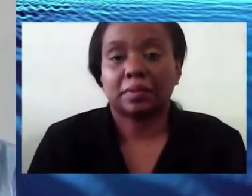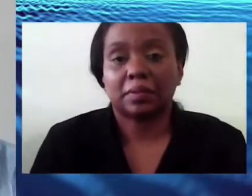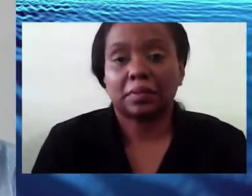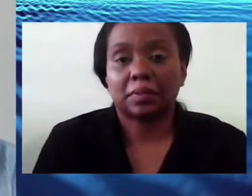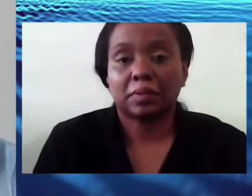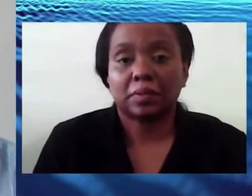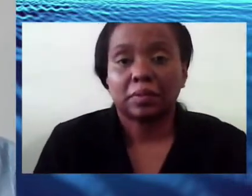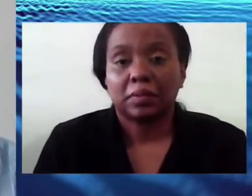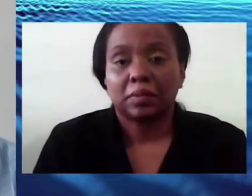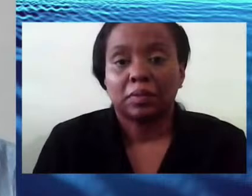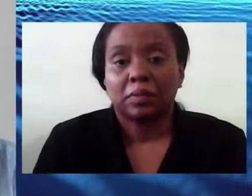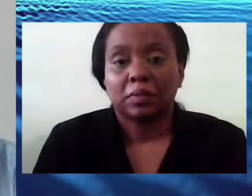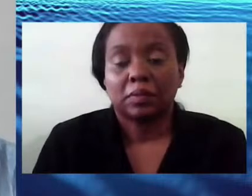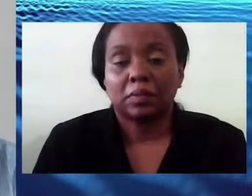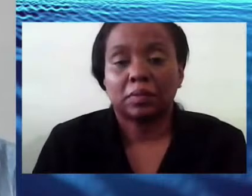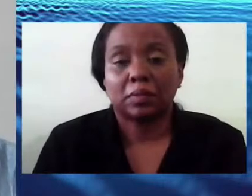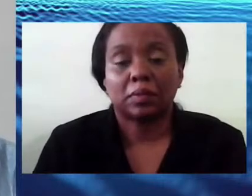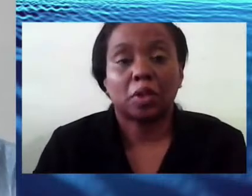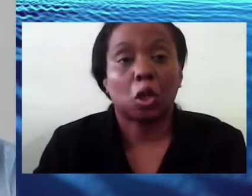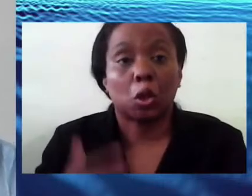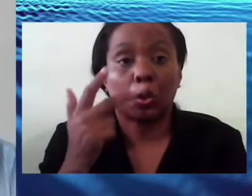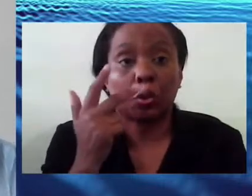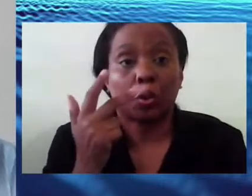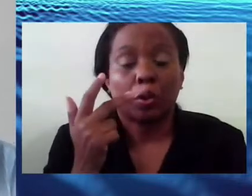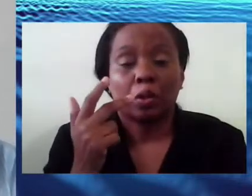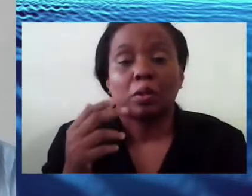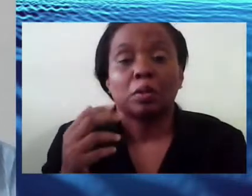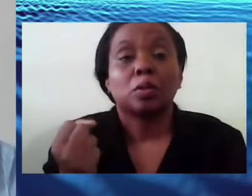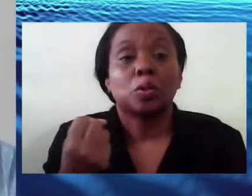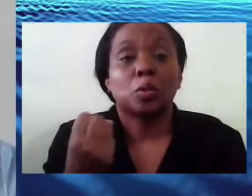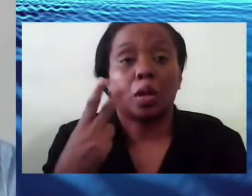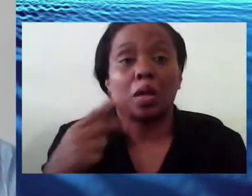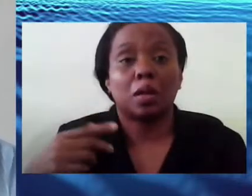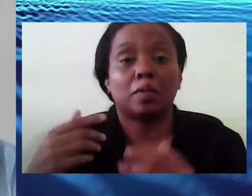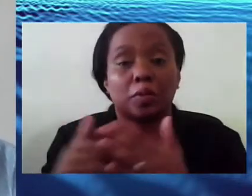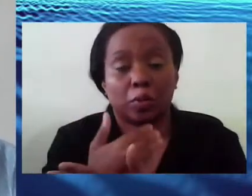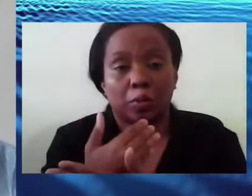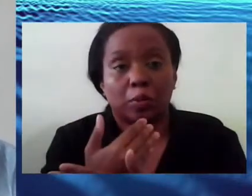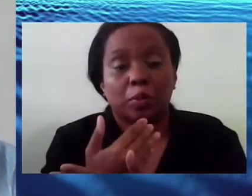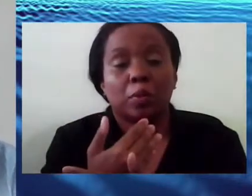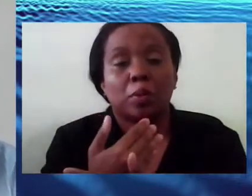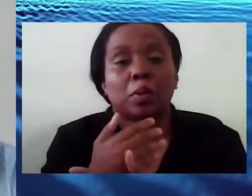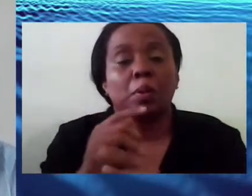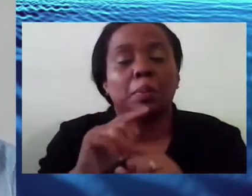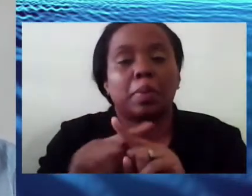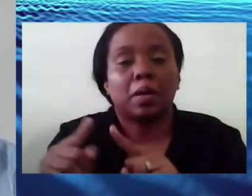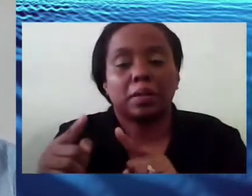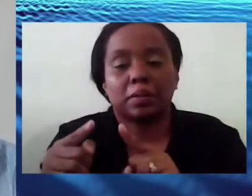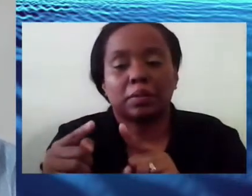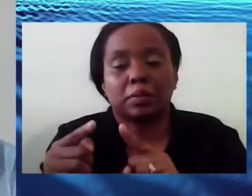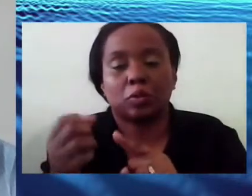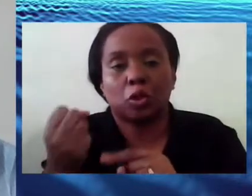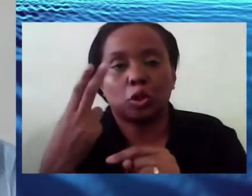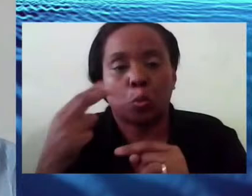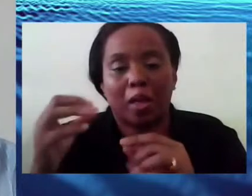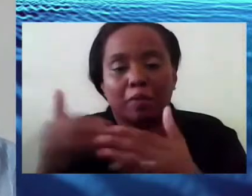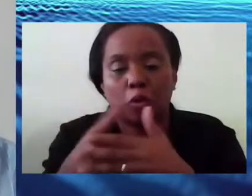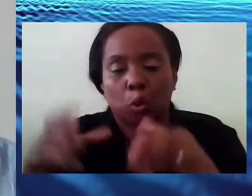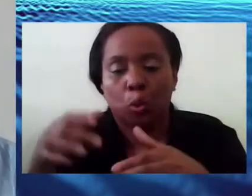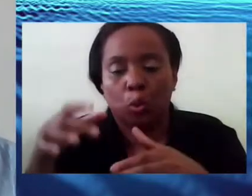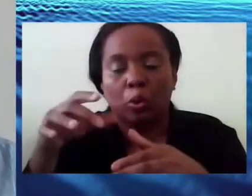new positives were already persons at Harrison Point sent there for assessment